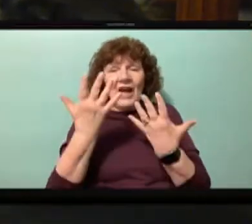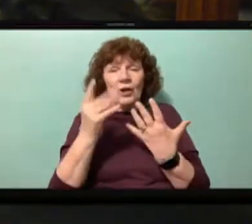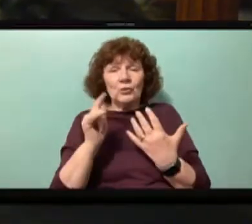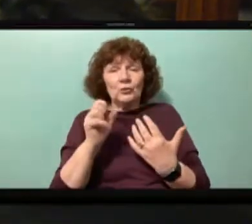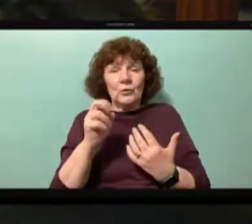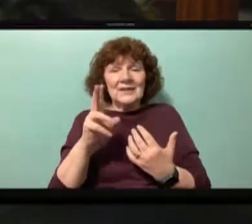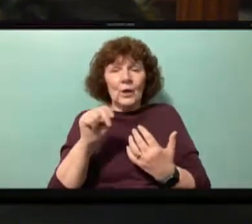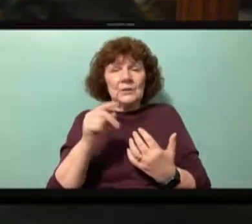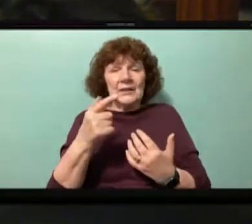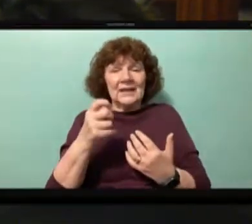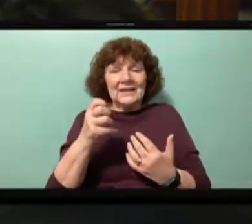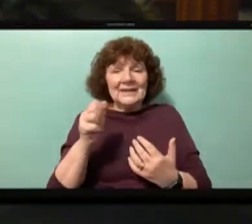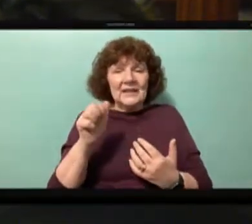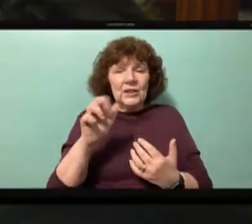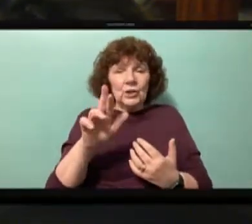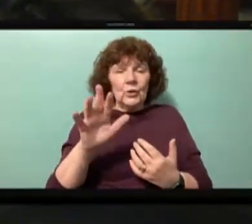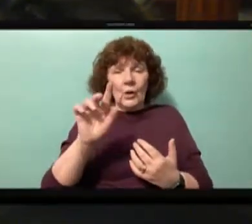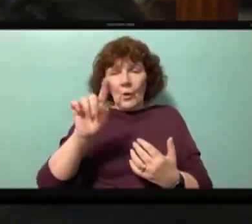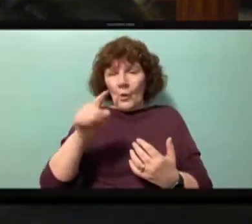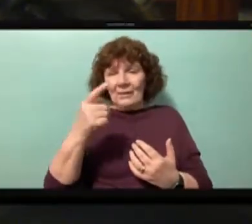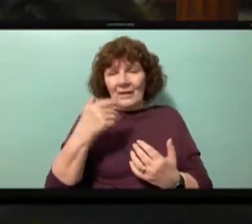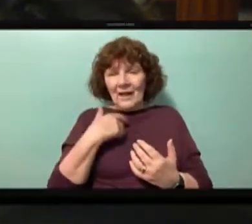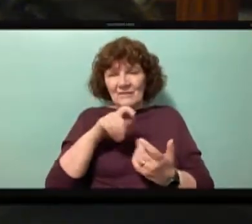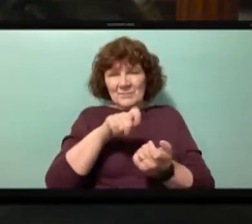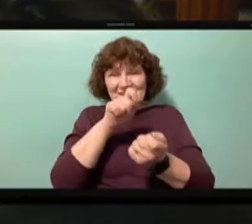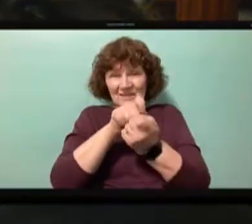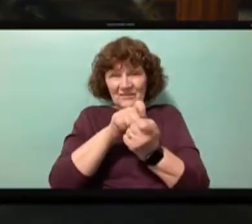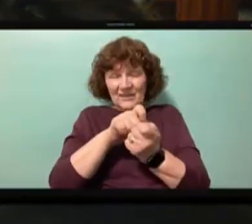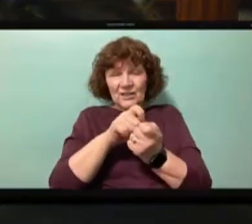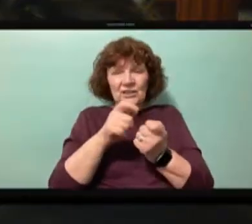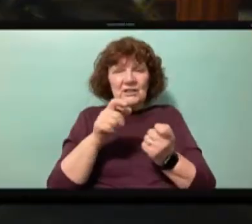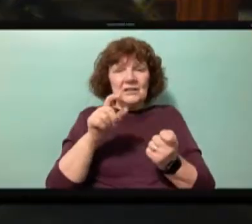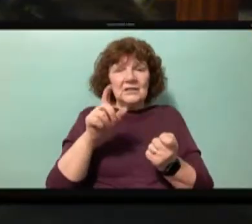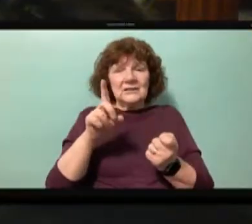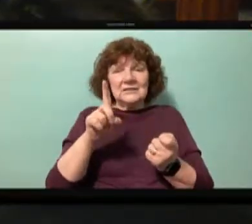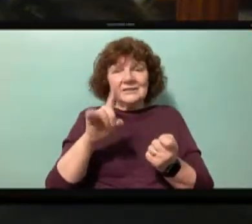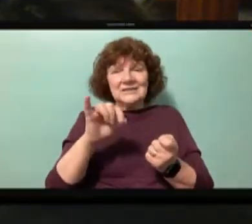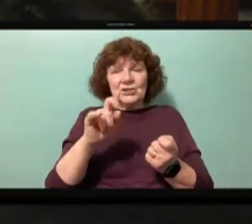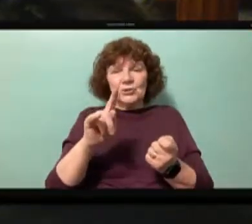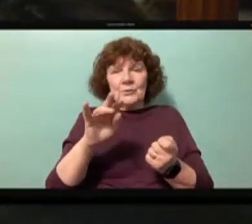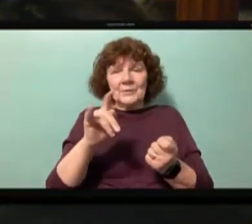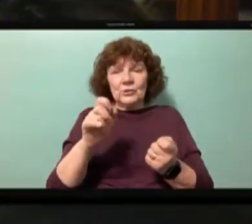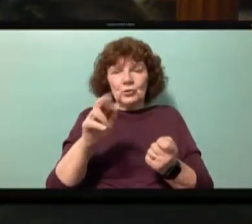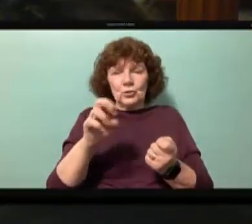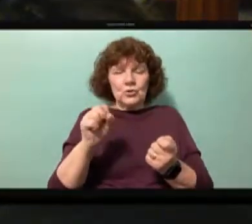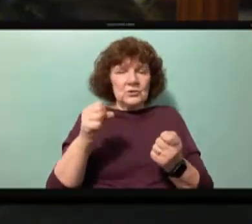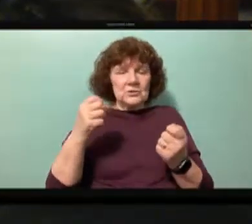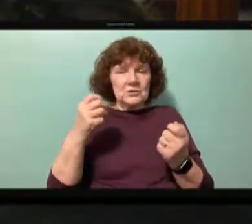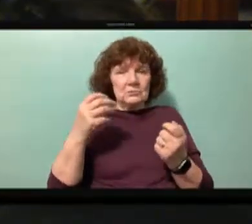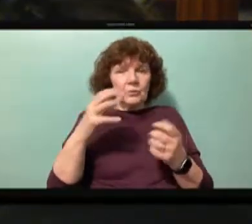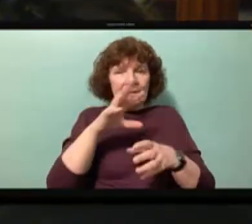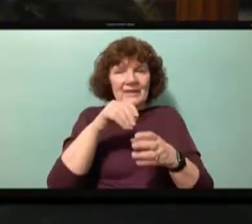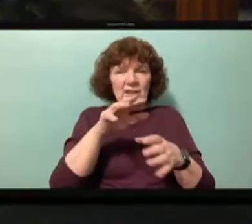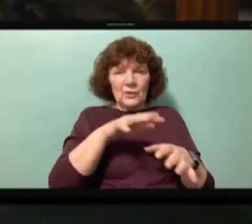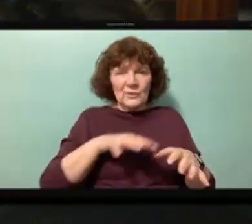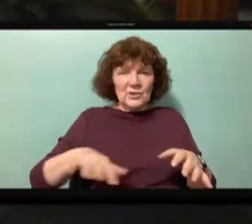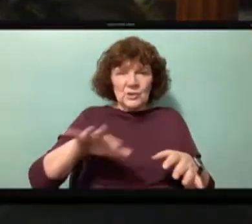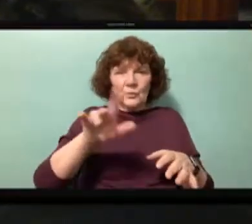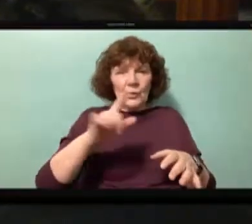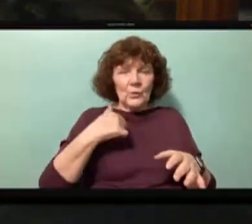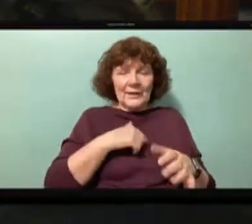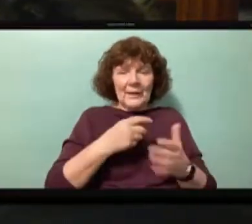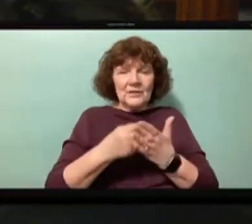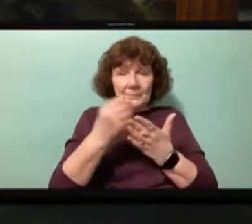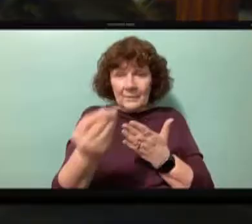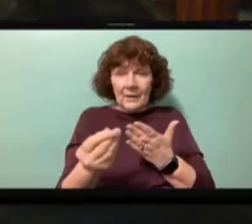only certain distributors in a region, right, that we can purchase. And in the matter of our